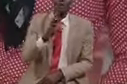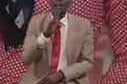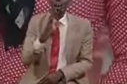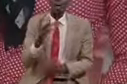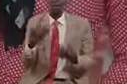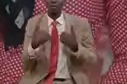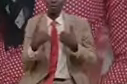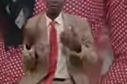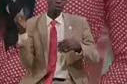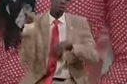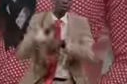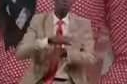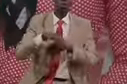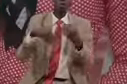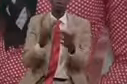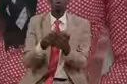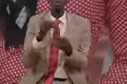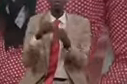them.